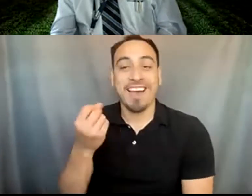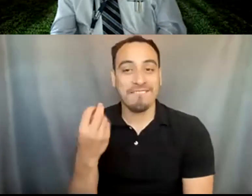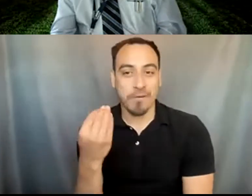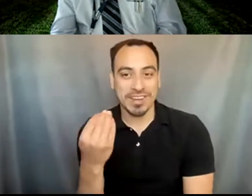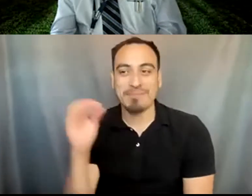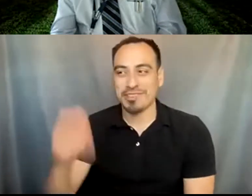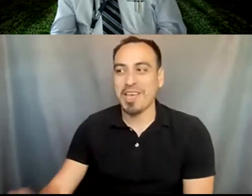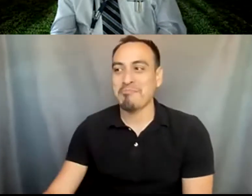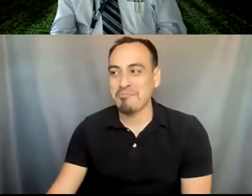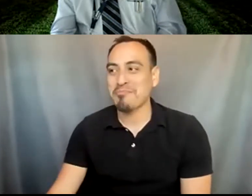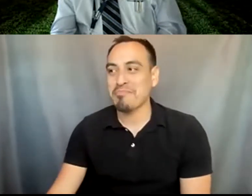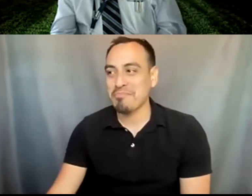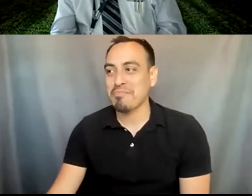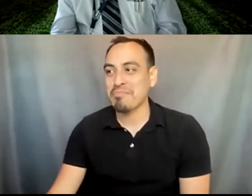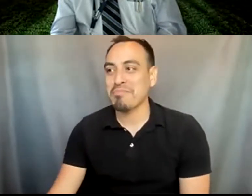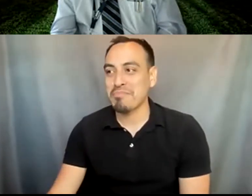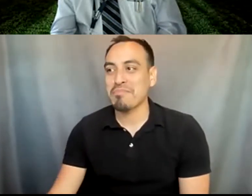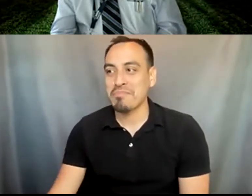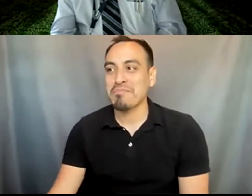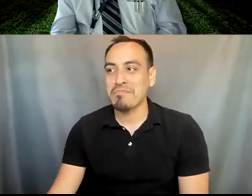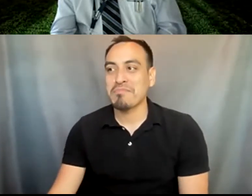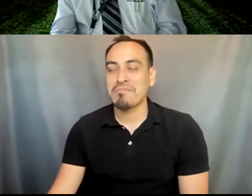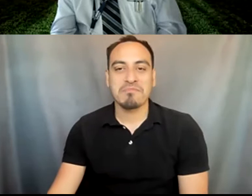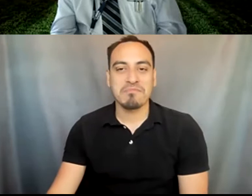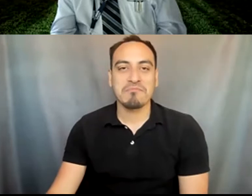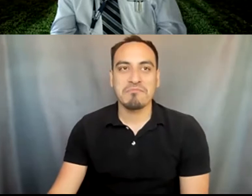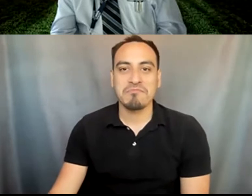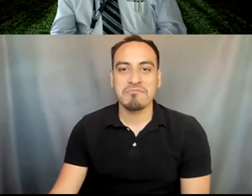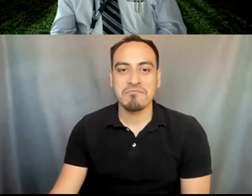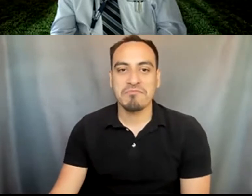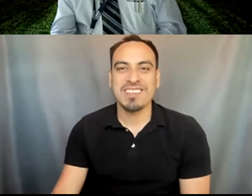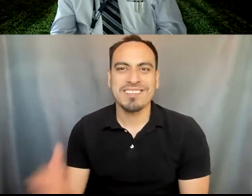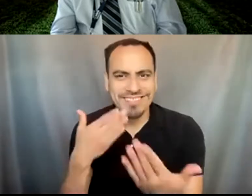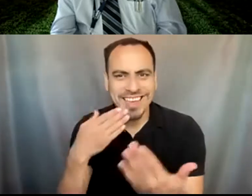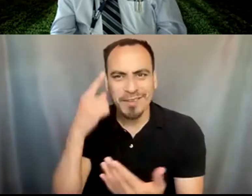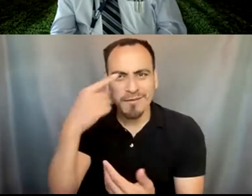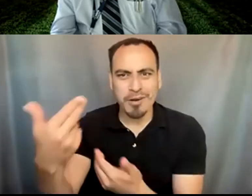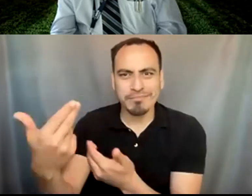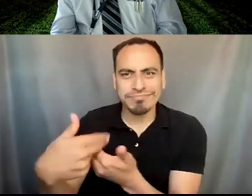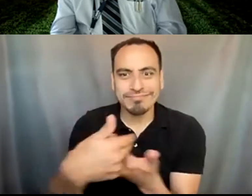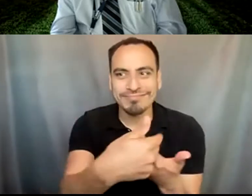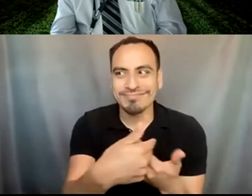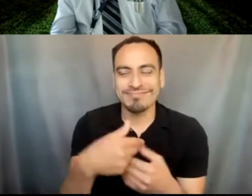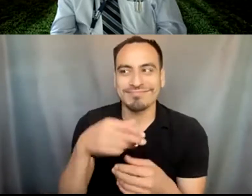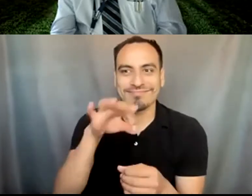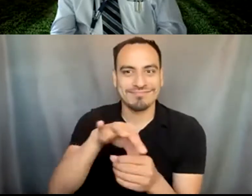that information. I'm going to stop sharing the